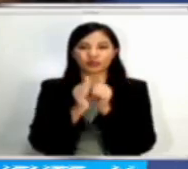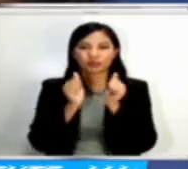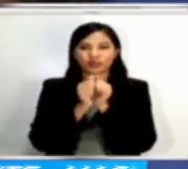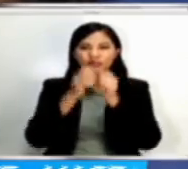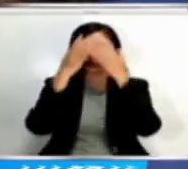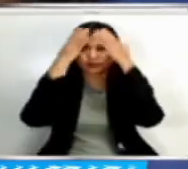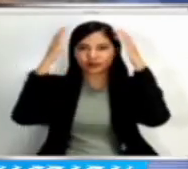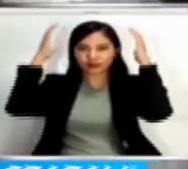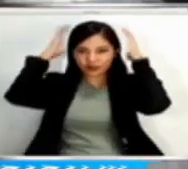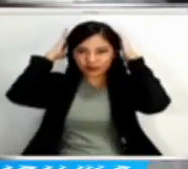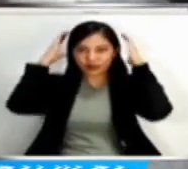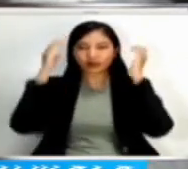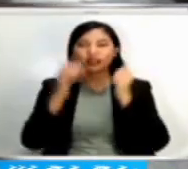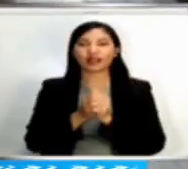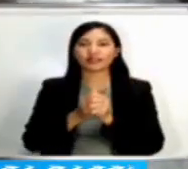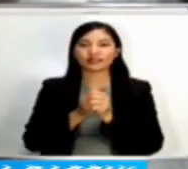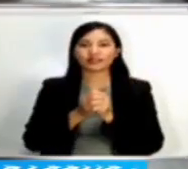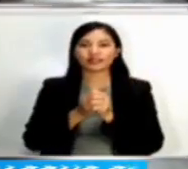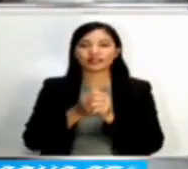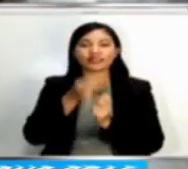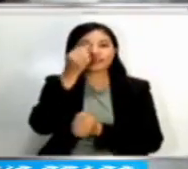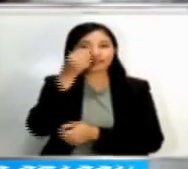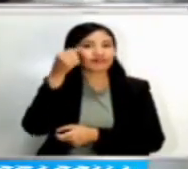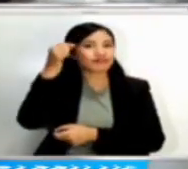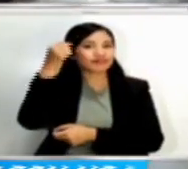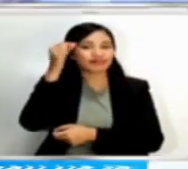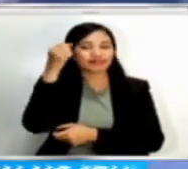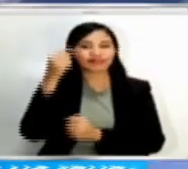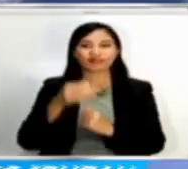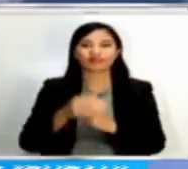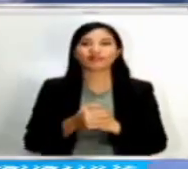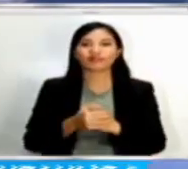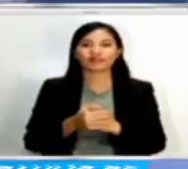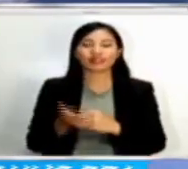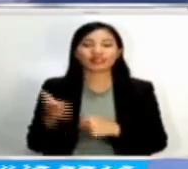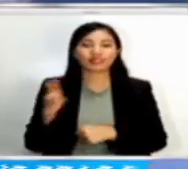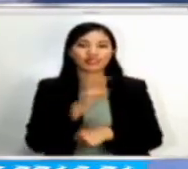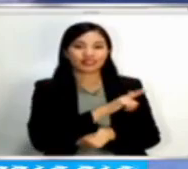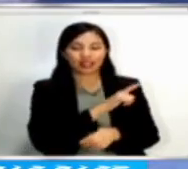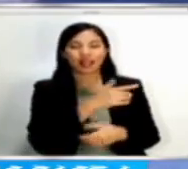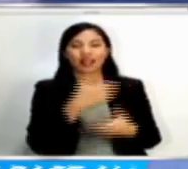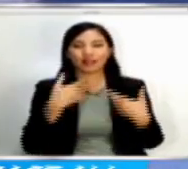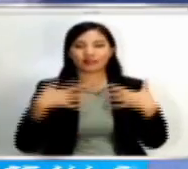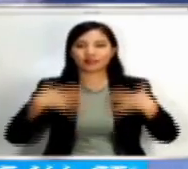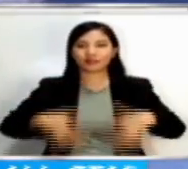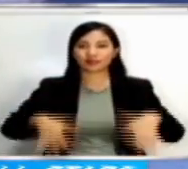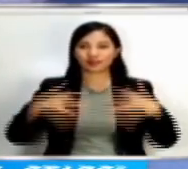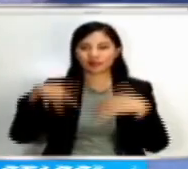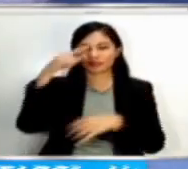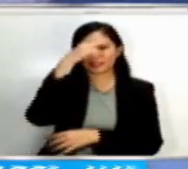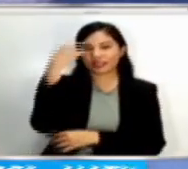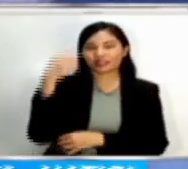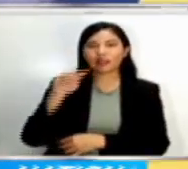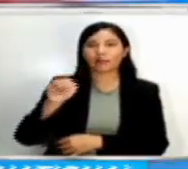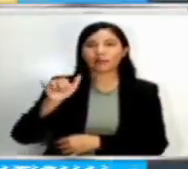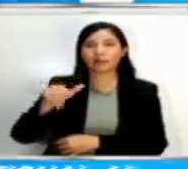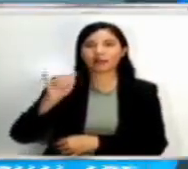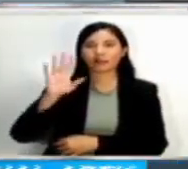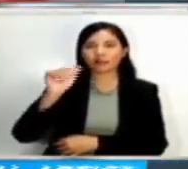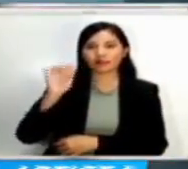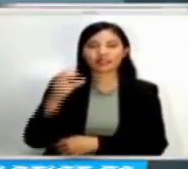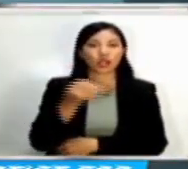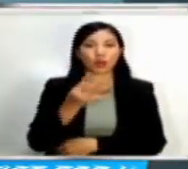winged eyeliner look. Si Dalton naka-black Tom Ford suit. May 15 ang kasal nila with less than 20 guests.